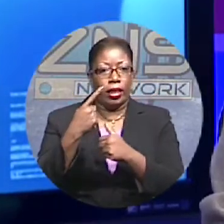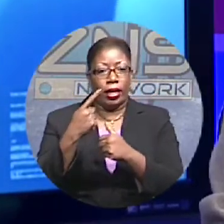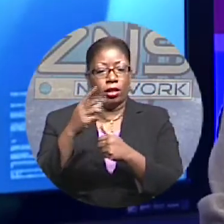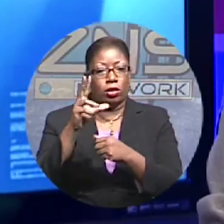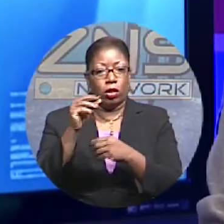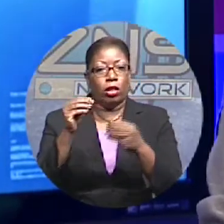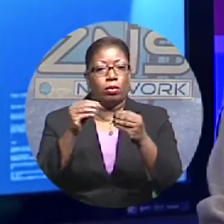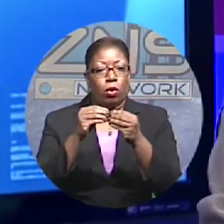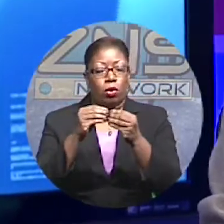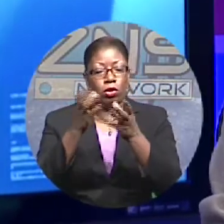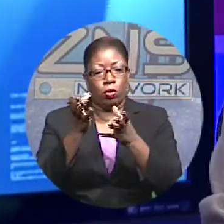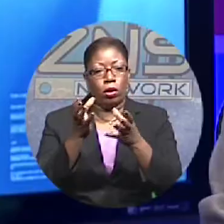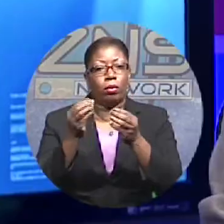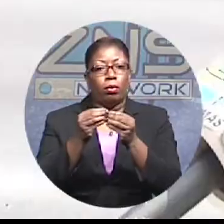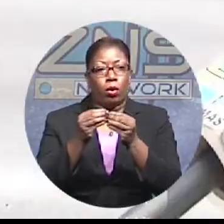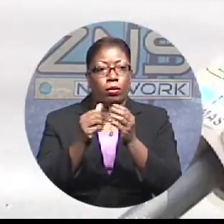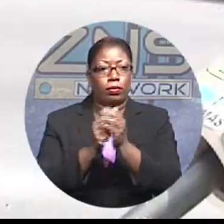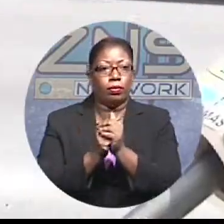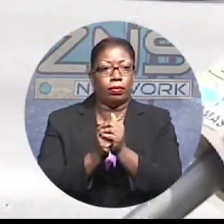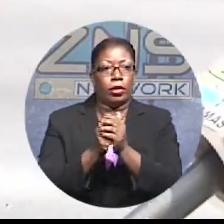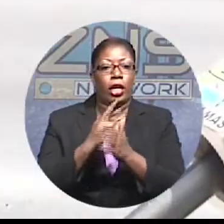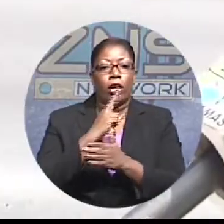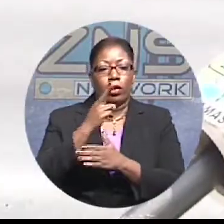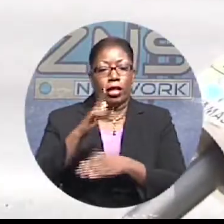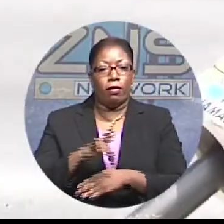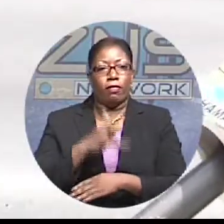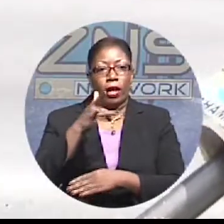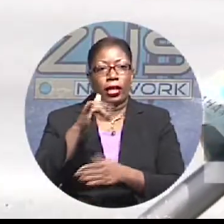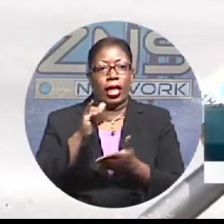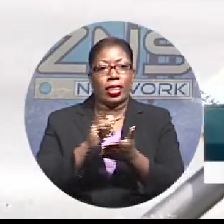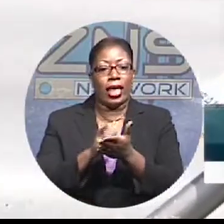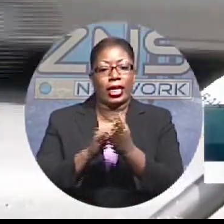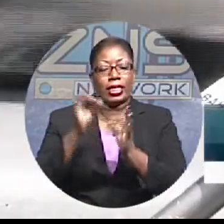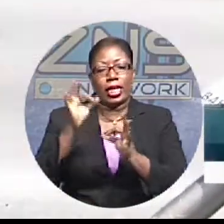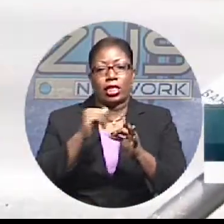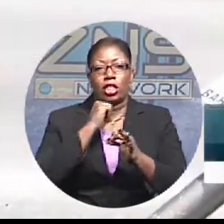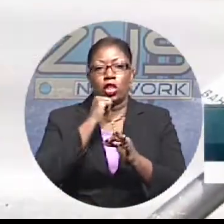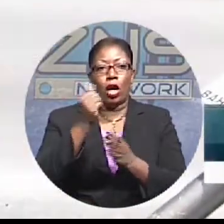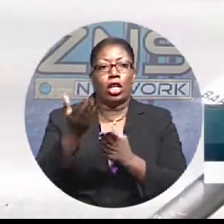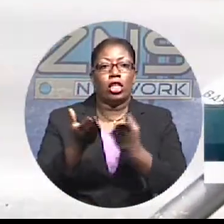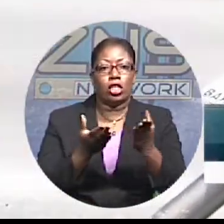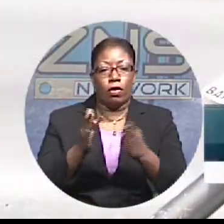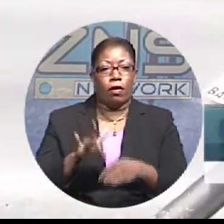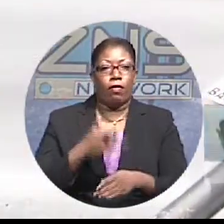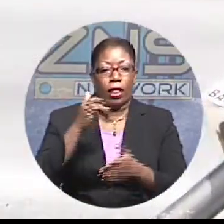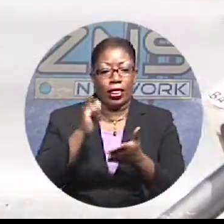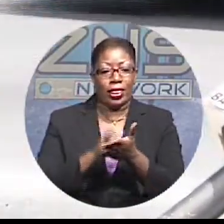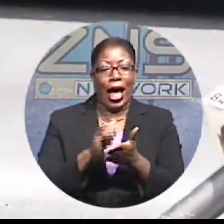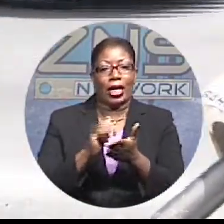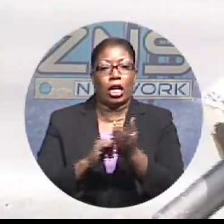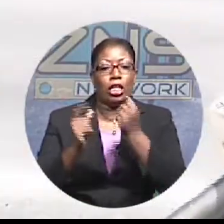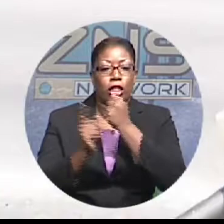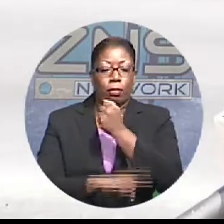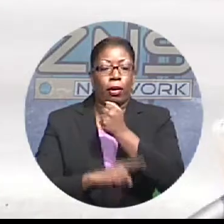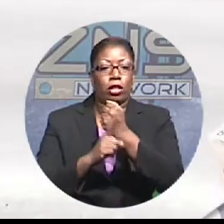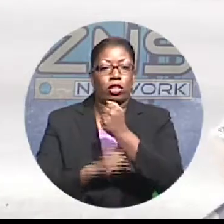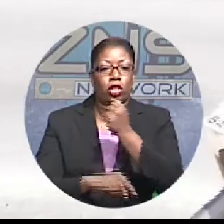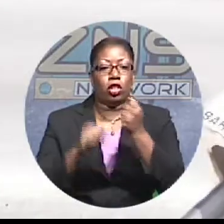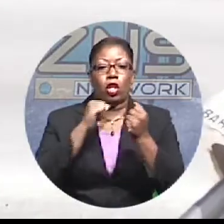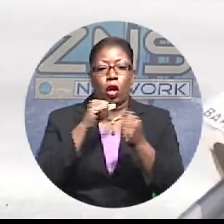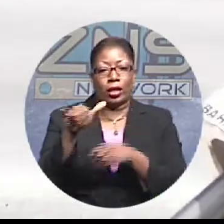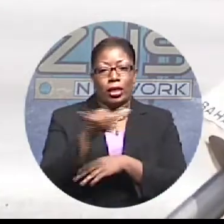campaign. It just really felt like justice had not been served. It really felt like the punishment did not meet the